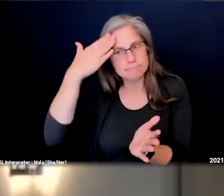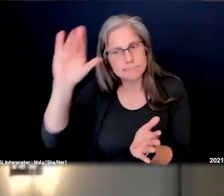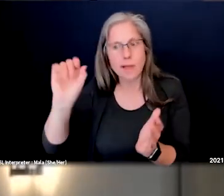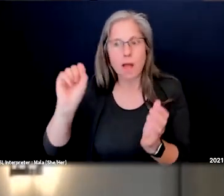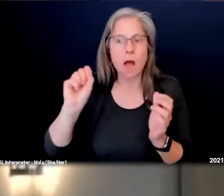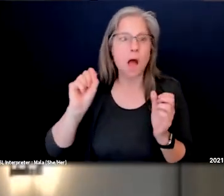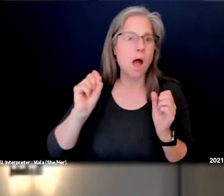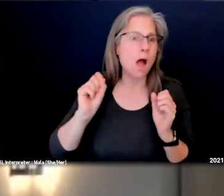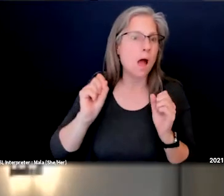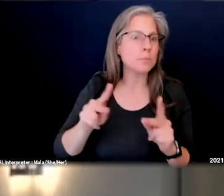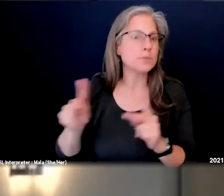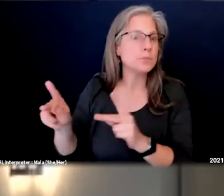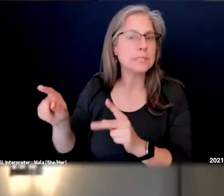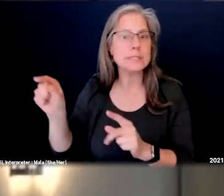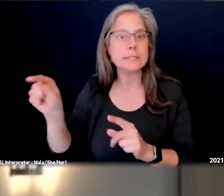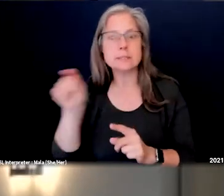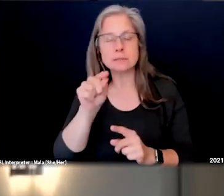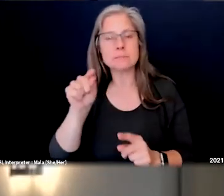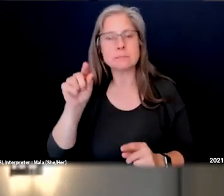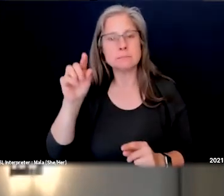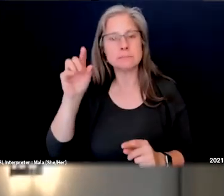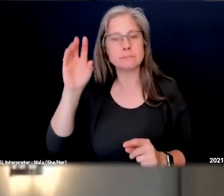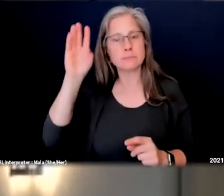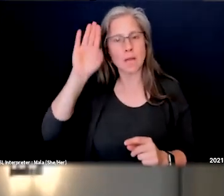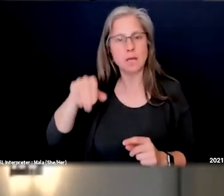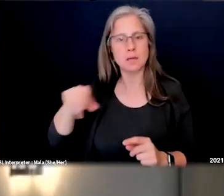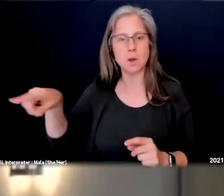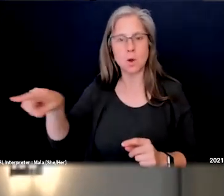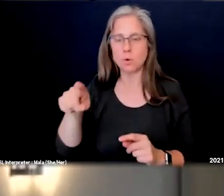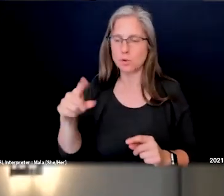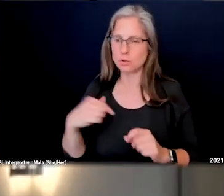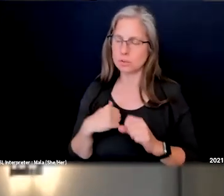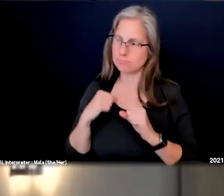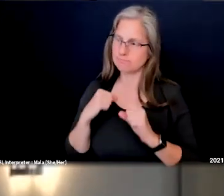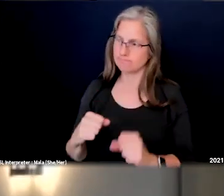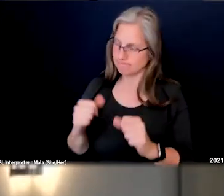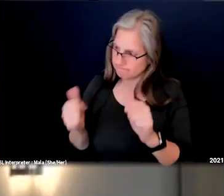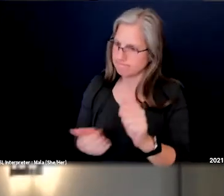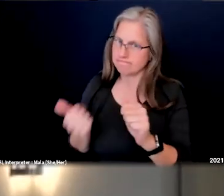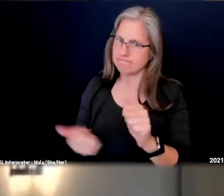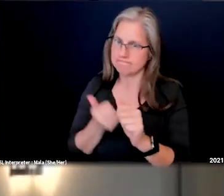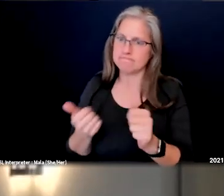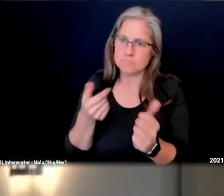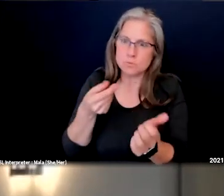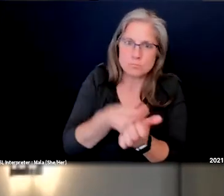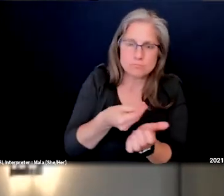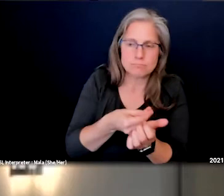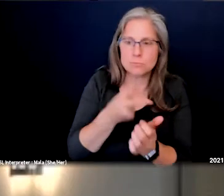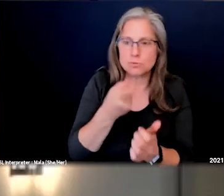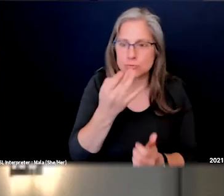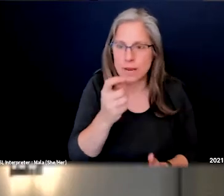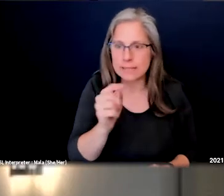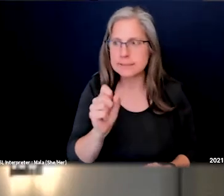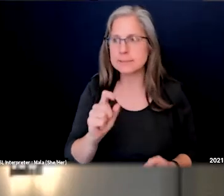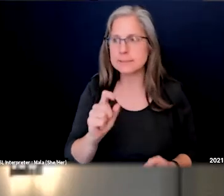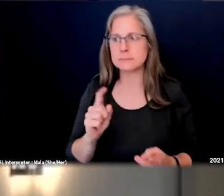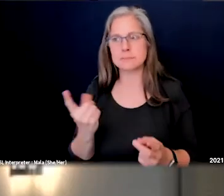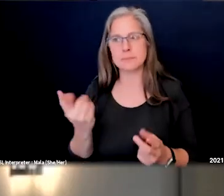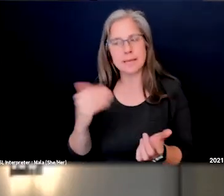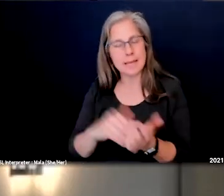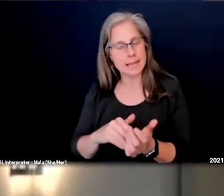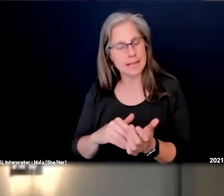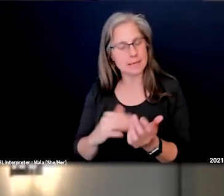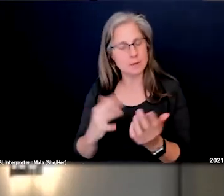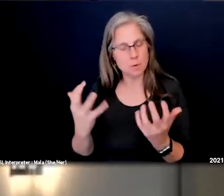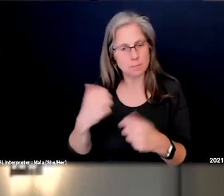opportunities. You know, I know you're very dogged about pursuing grants and things like that, but again, I just want to